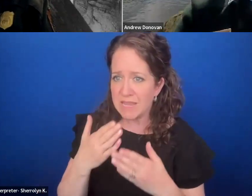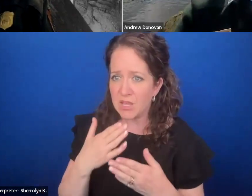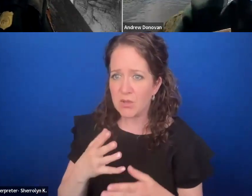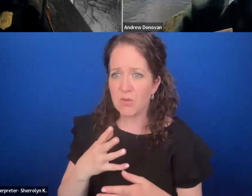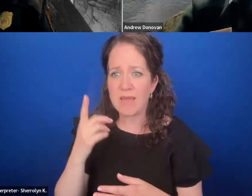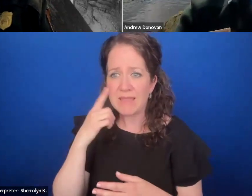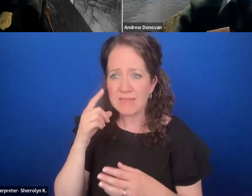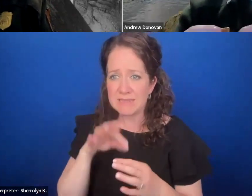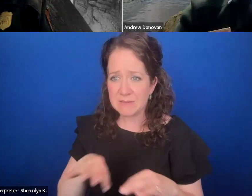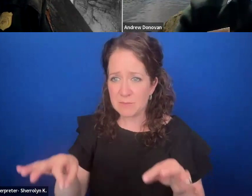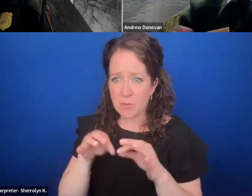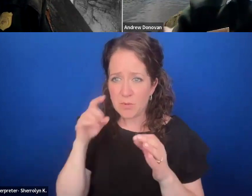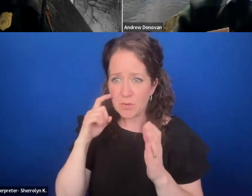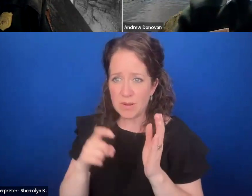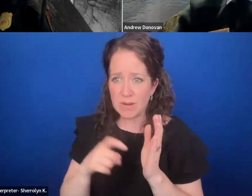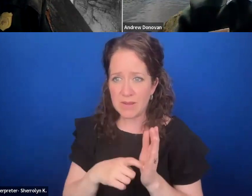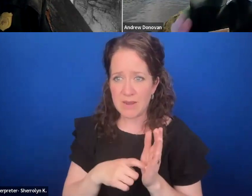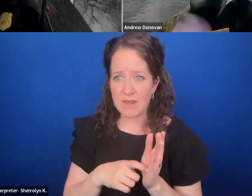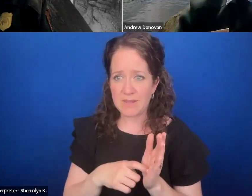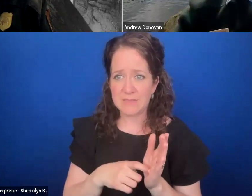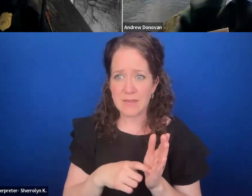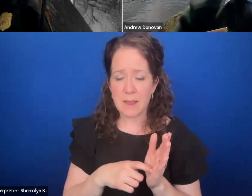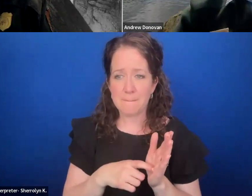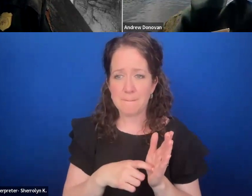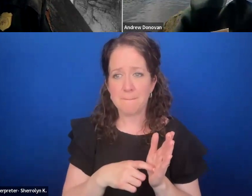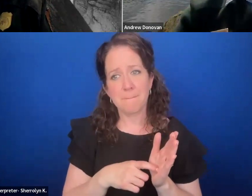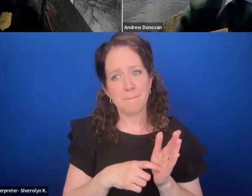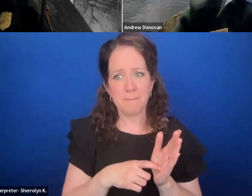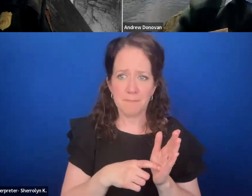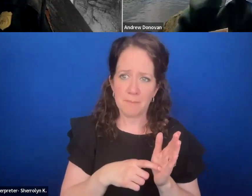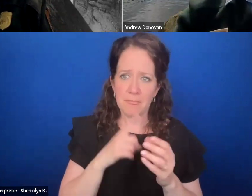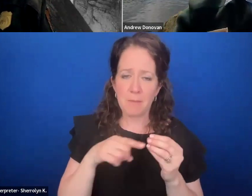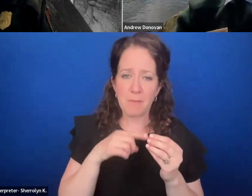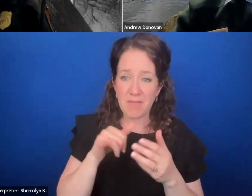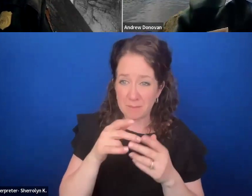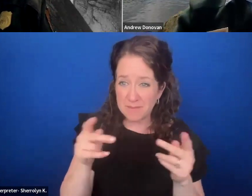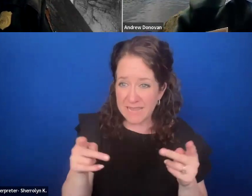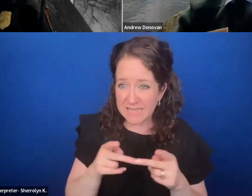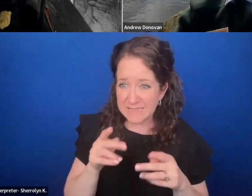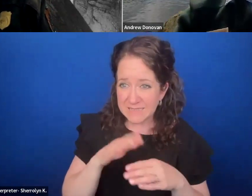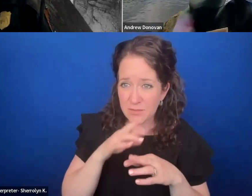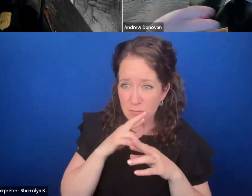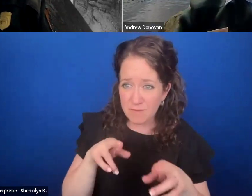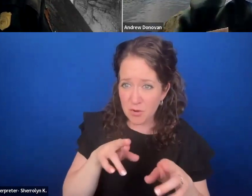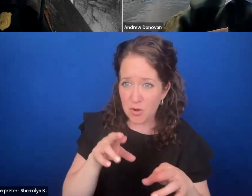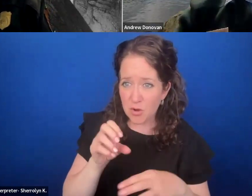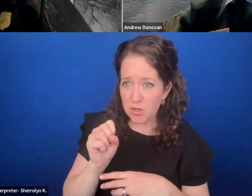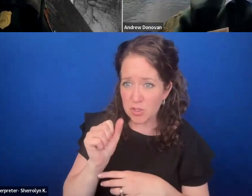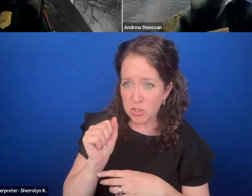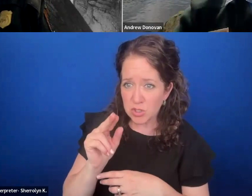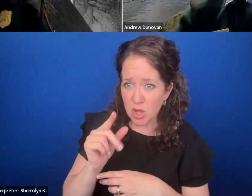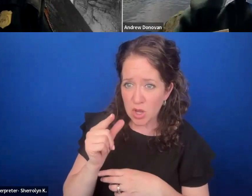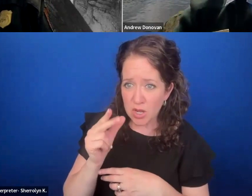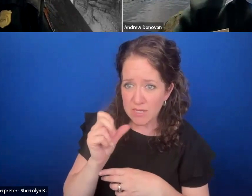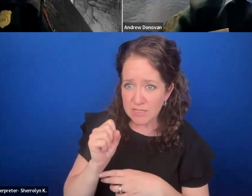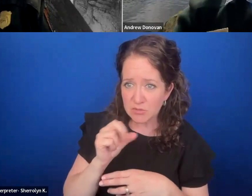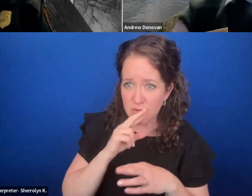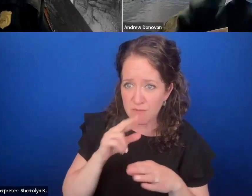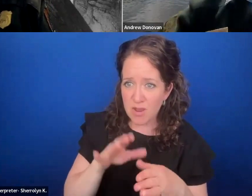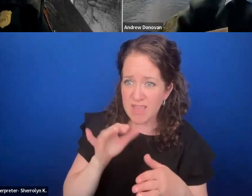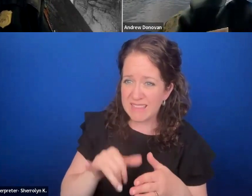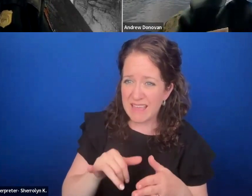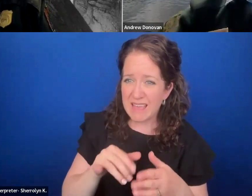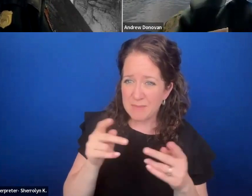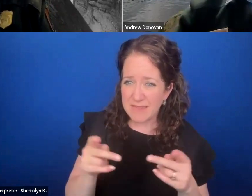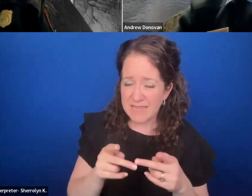important to recognize about that spot on the Saugus River is that's been a sort of meeting and a gathering spot